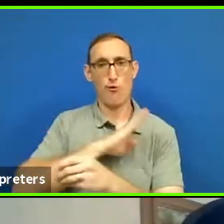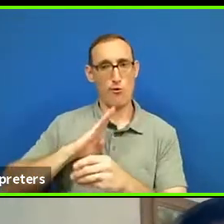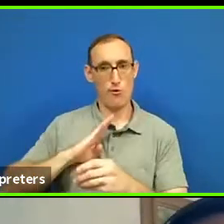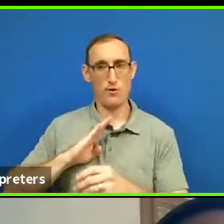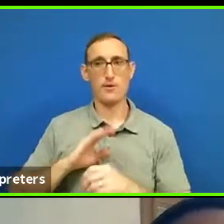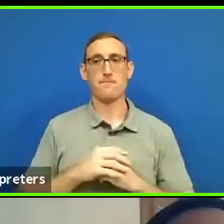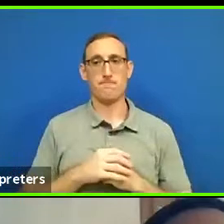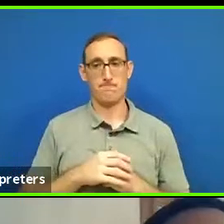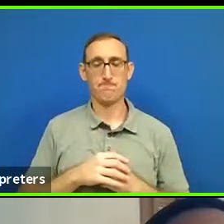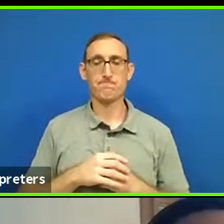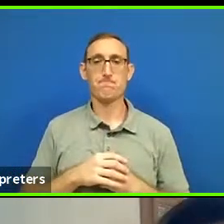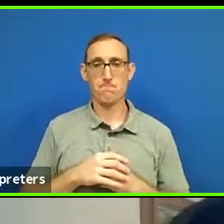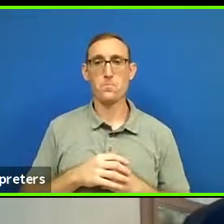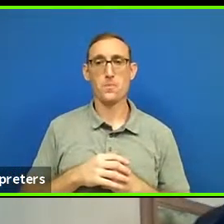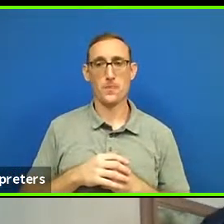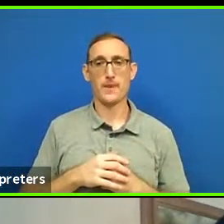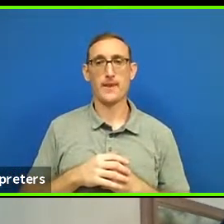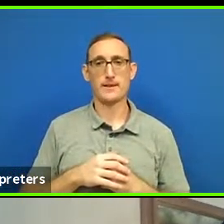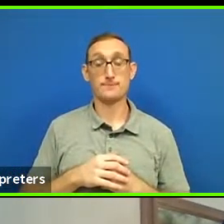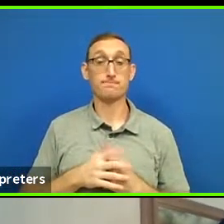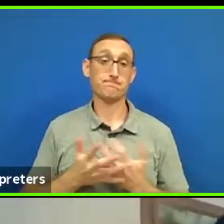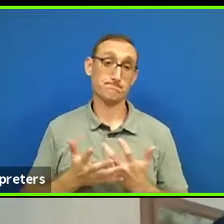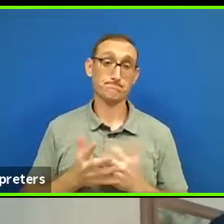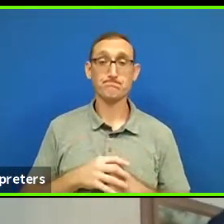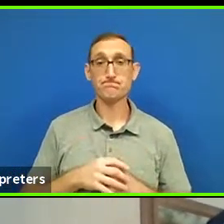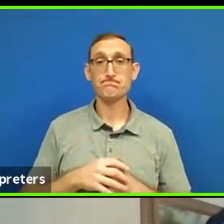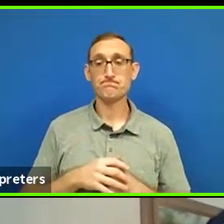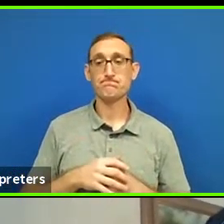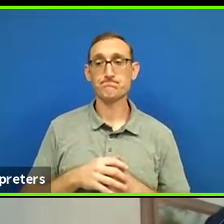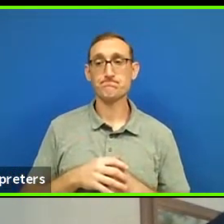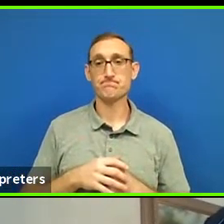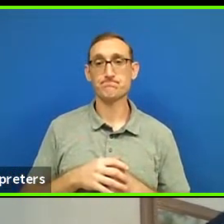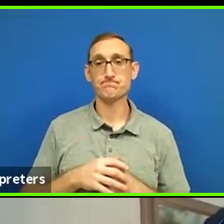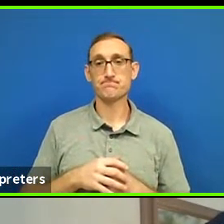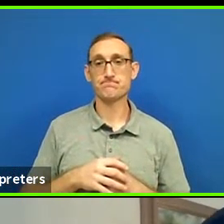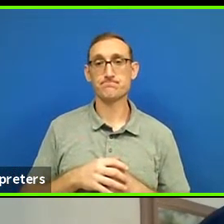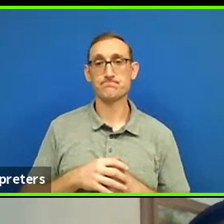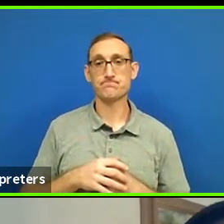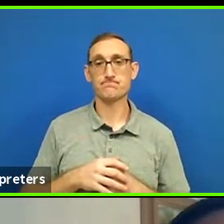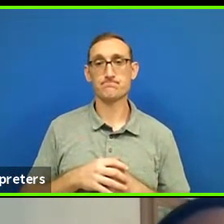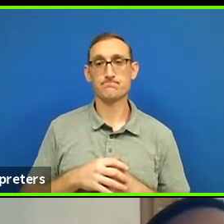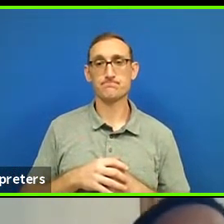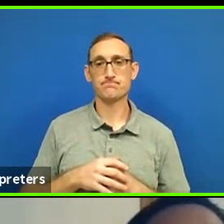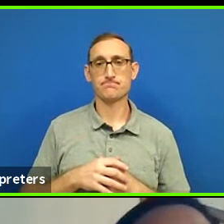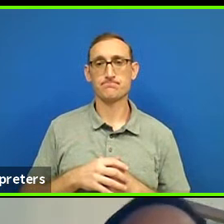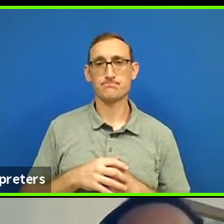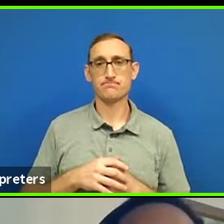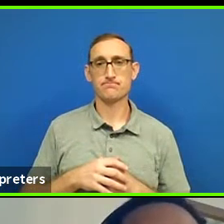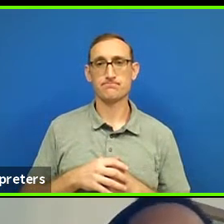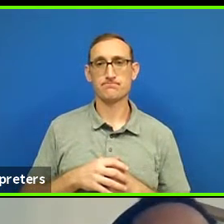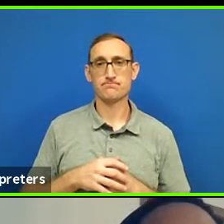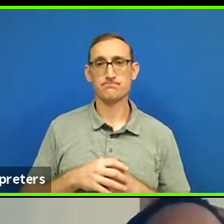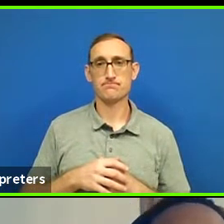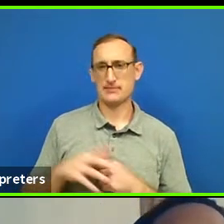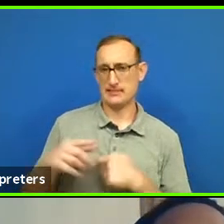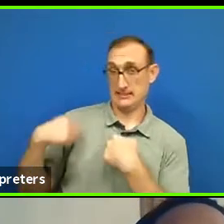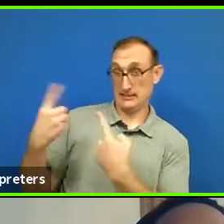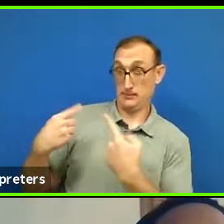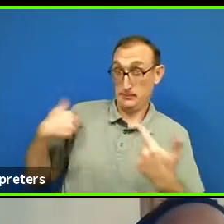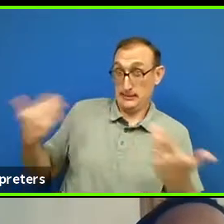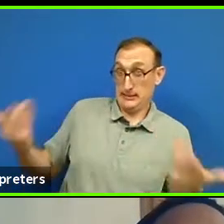sessions or one of our board meetings. So I don't believe she's done it since I've been on the board, so it's been over a